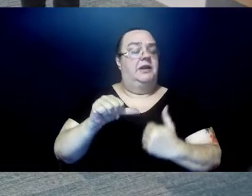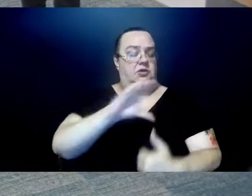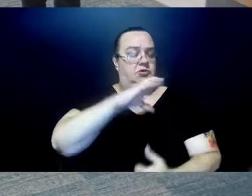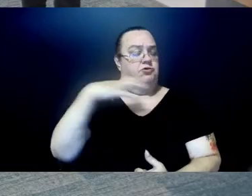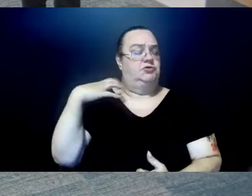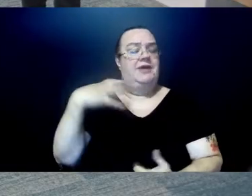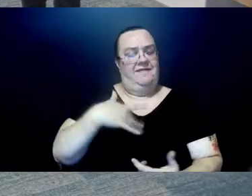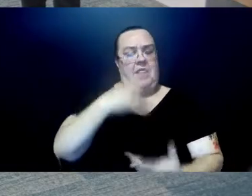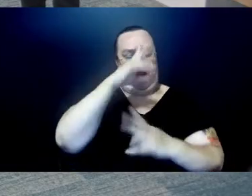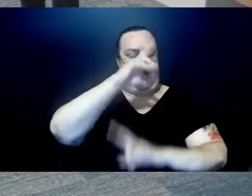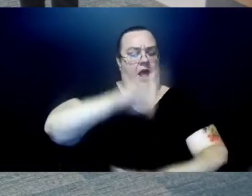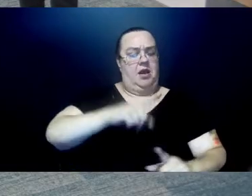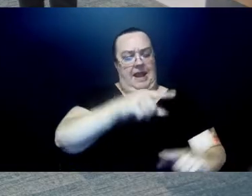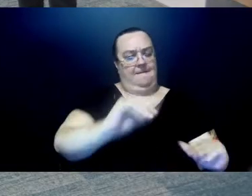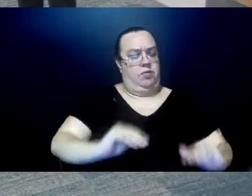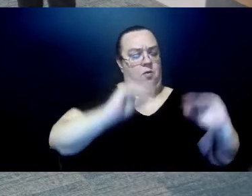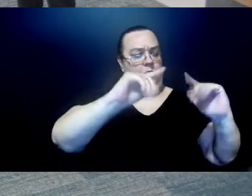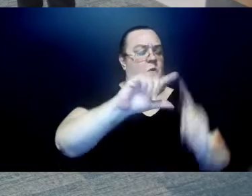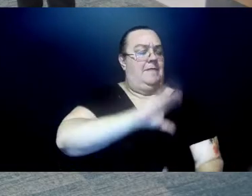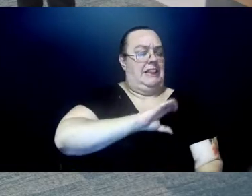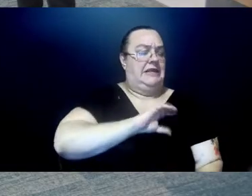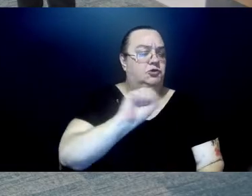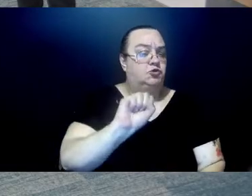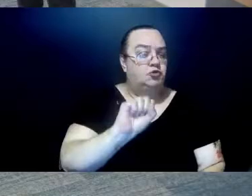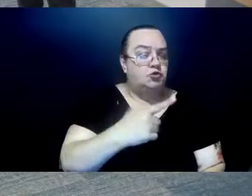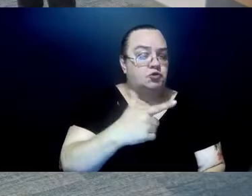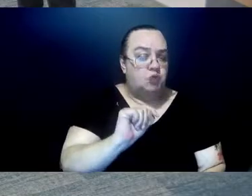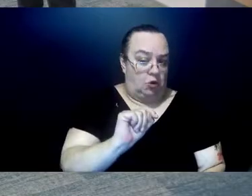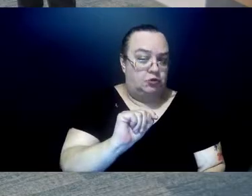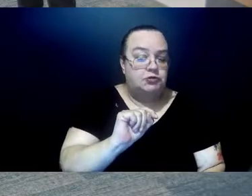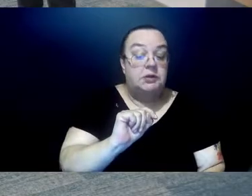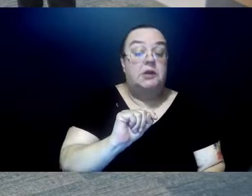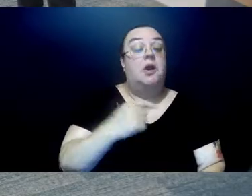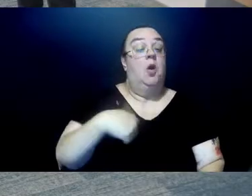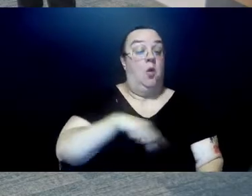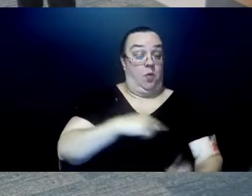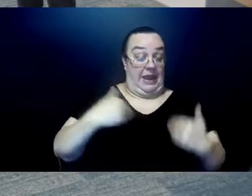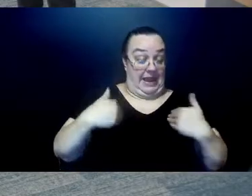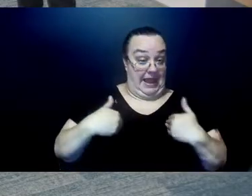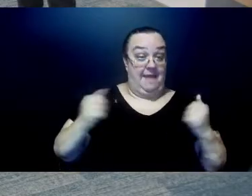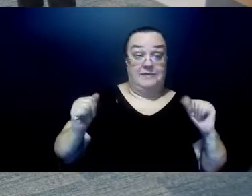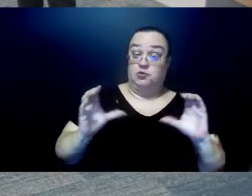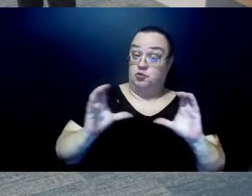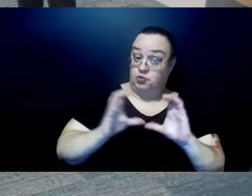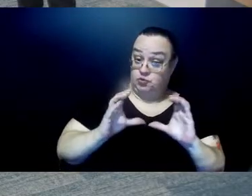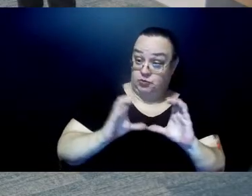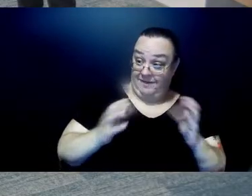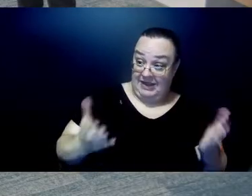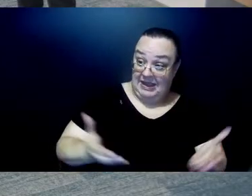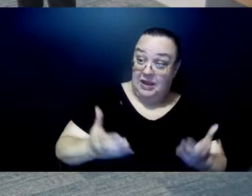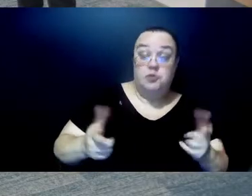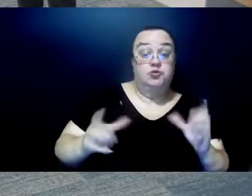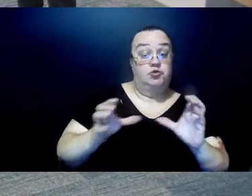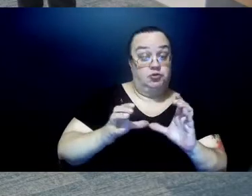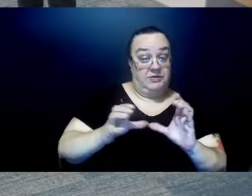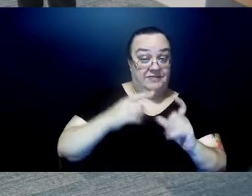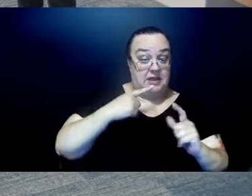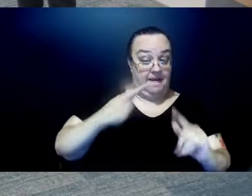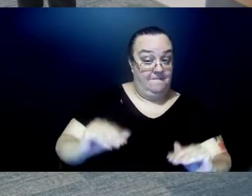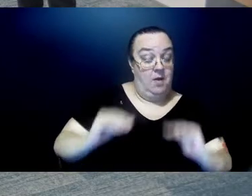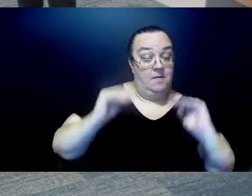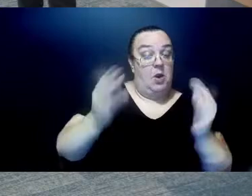rank of police sergeant. So we have a certificate here, the certificate of promotion presented to